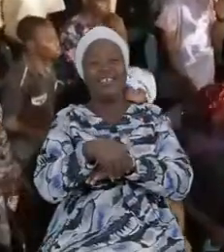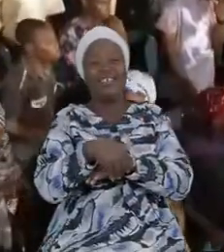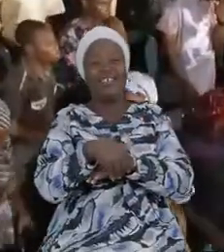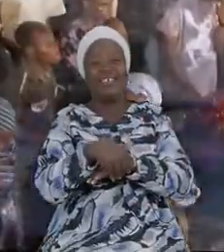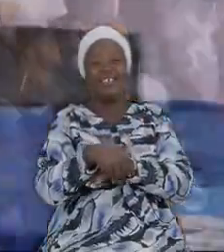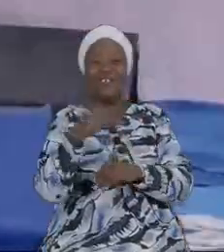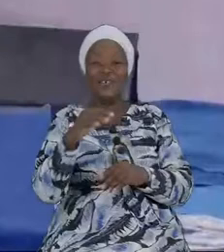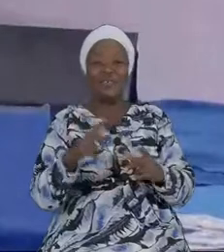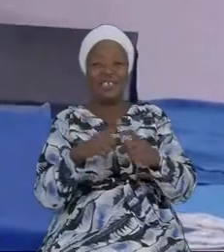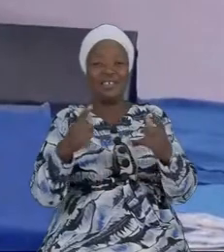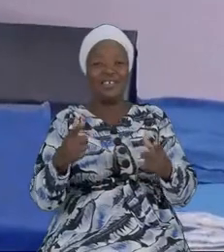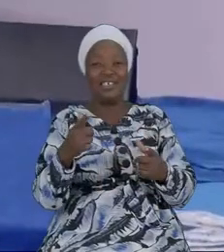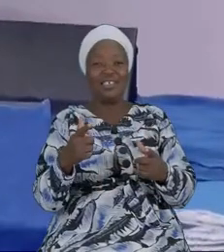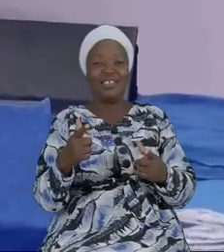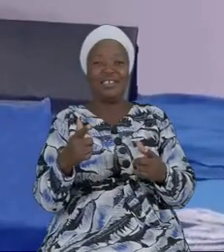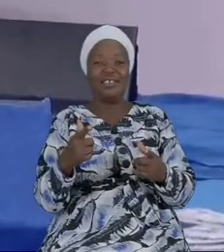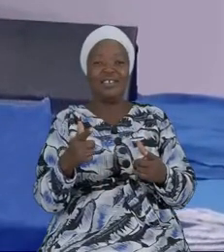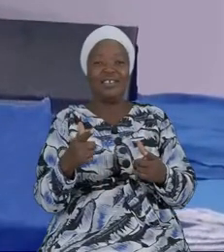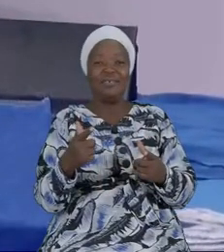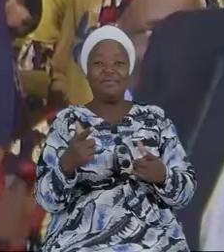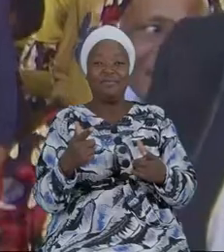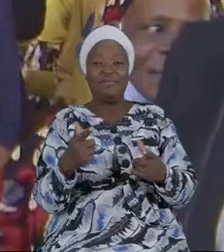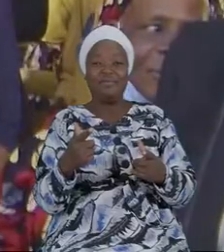this great crusade.